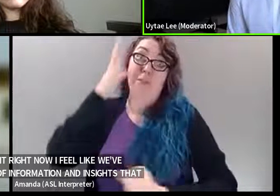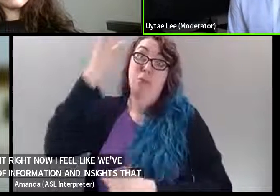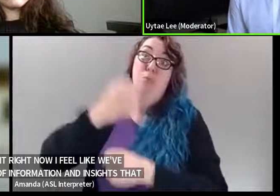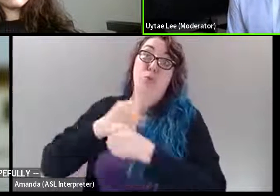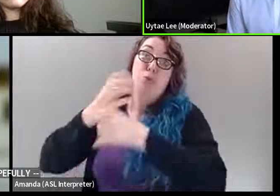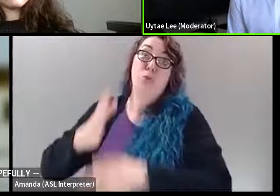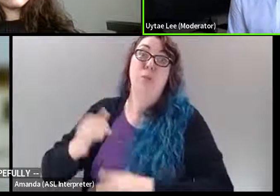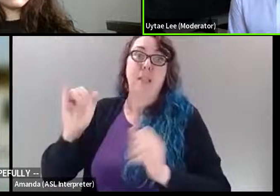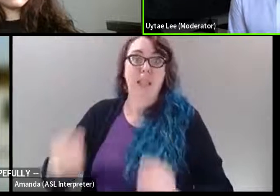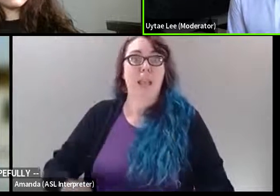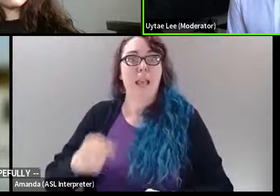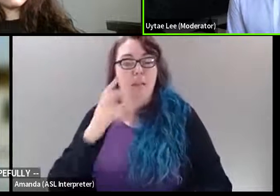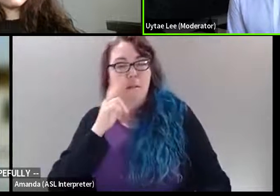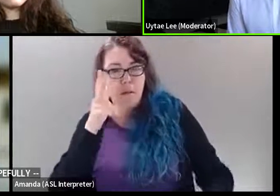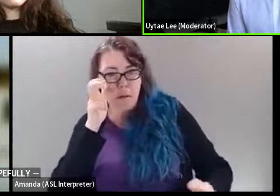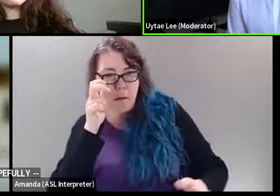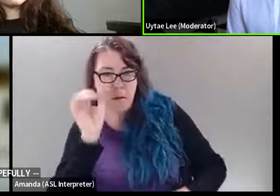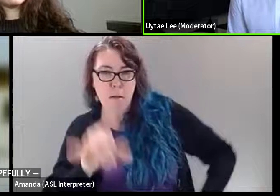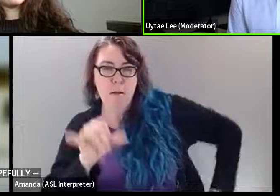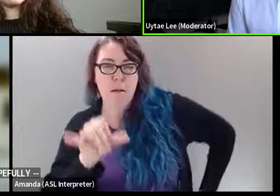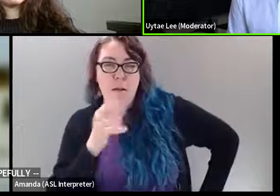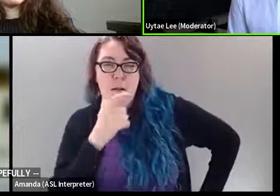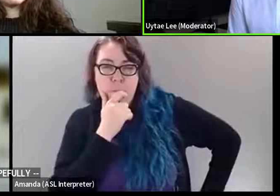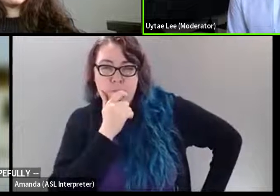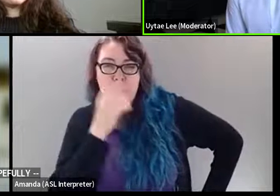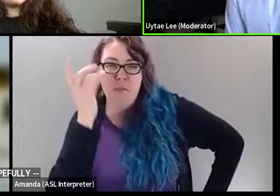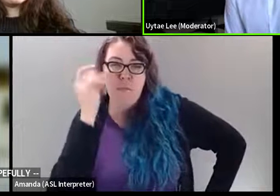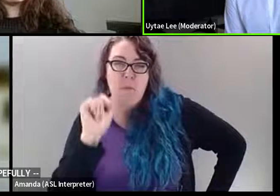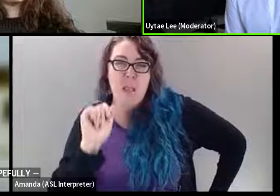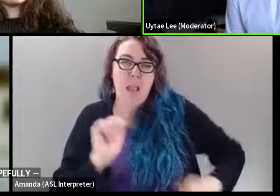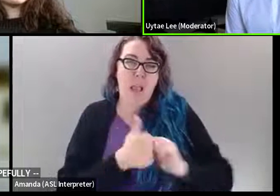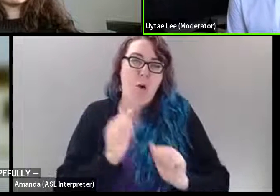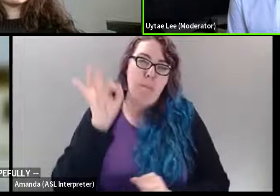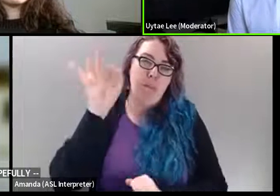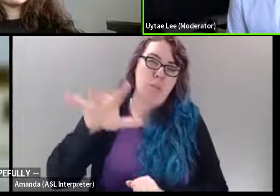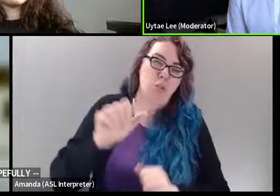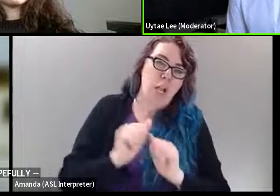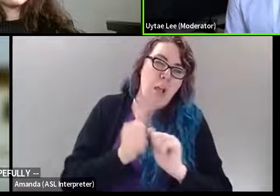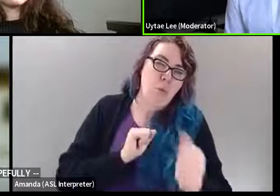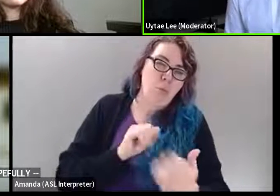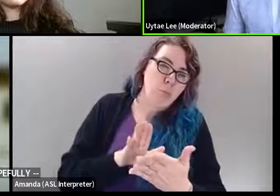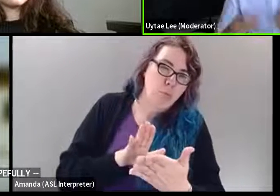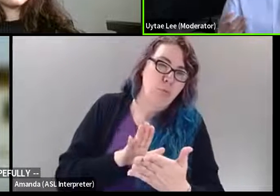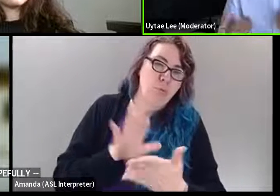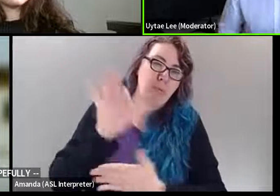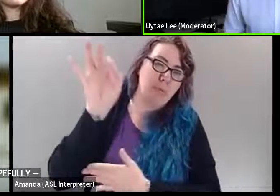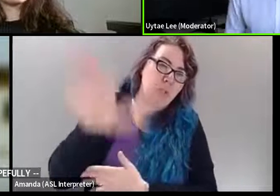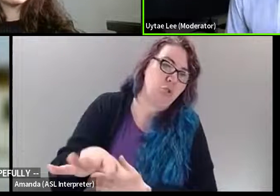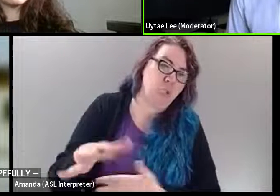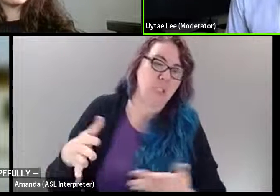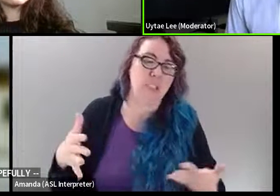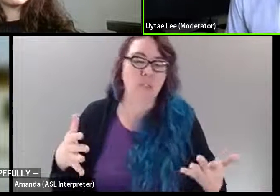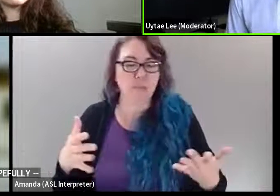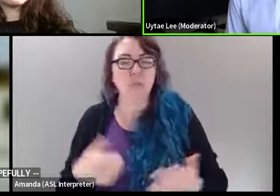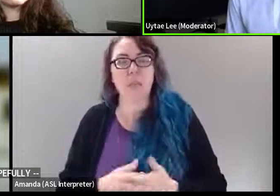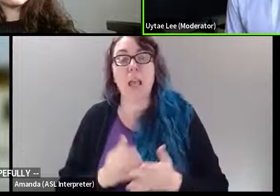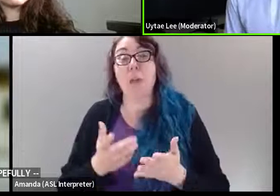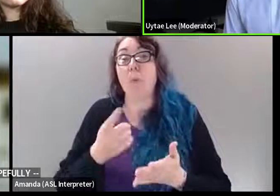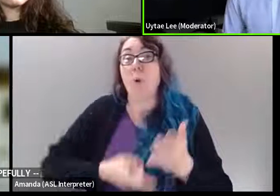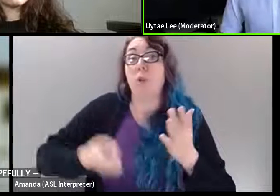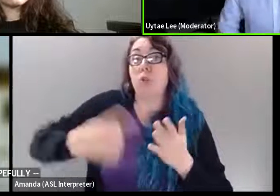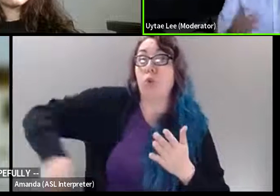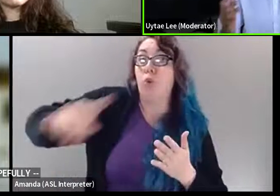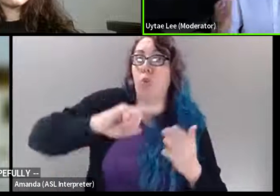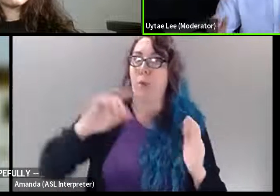just get a sense of how the pitching process works, what to pitch, what people like yourselves are looking for in a pitch.